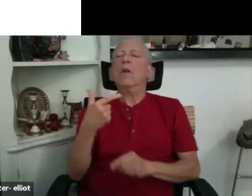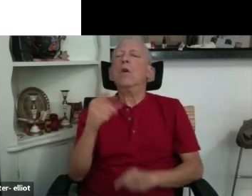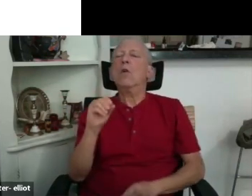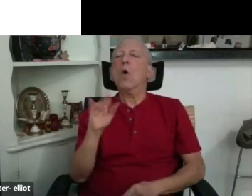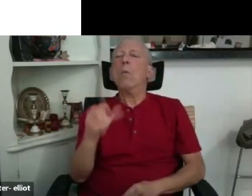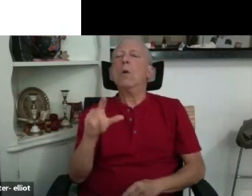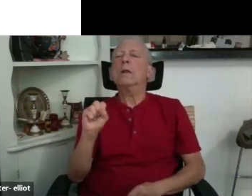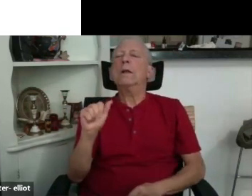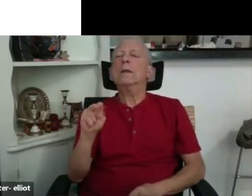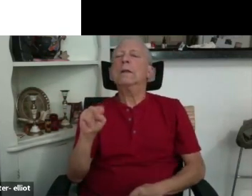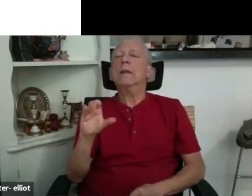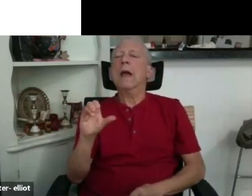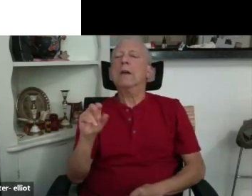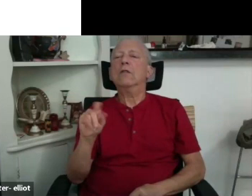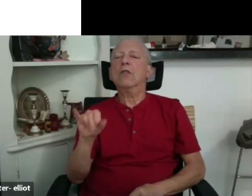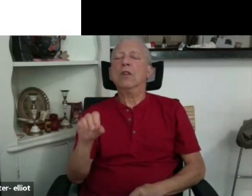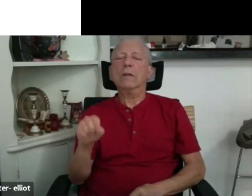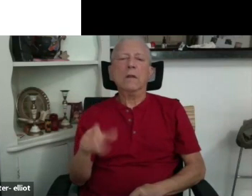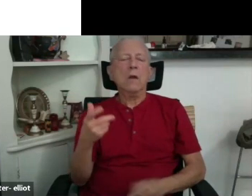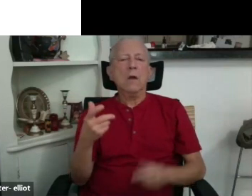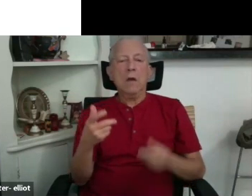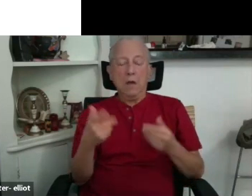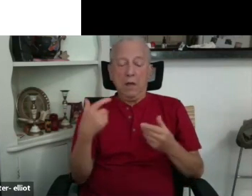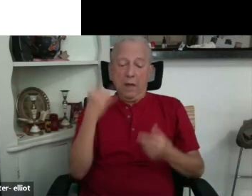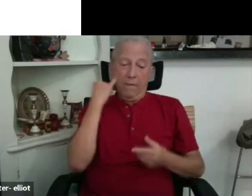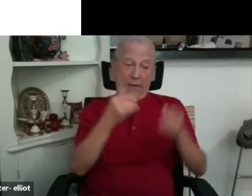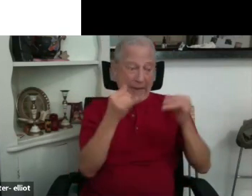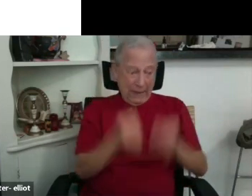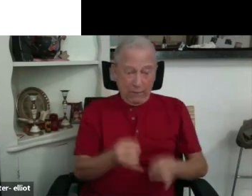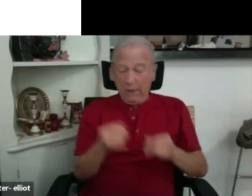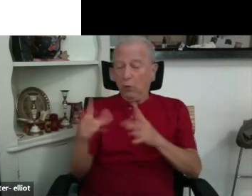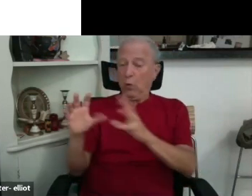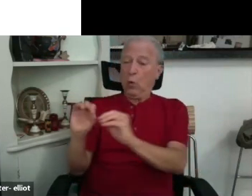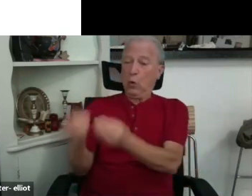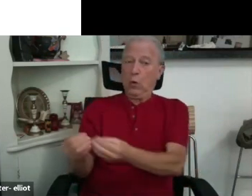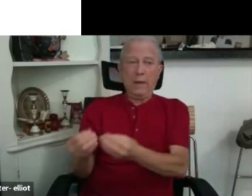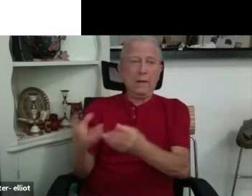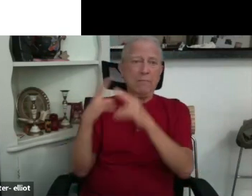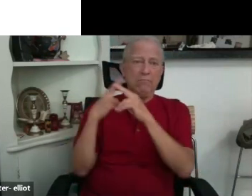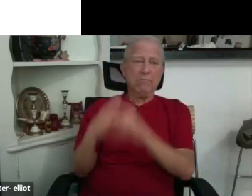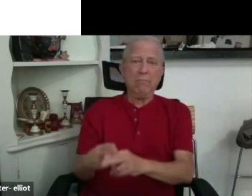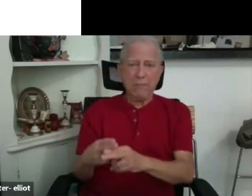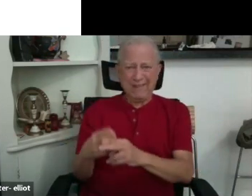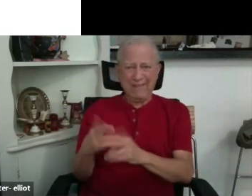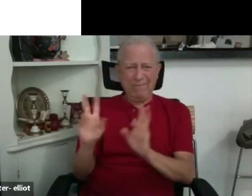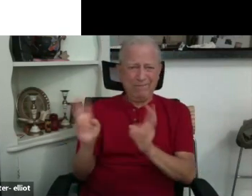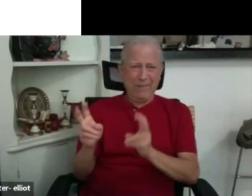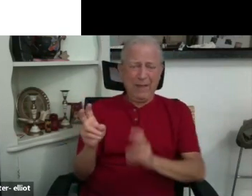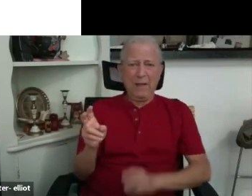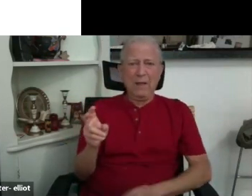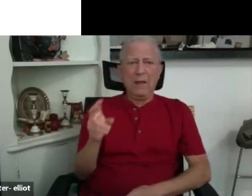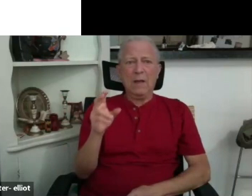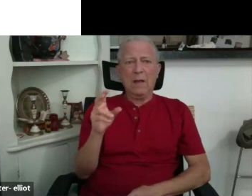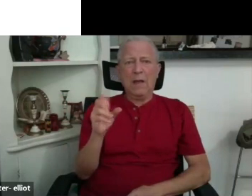So basically, once an individual or entity is listed as an SDGT, specially designated